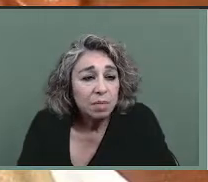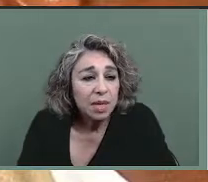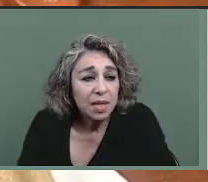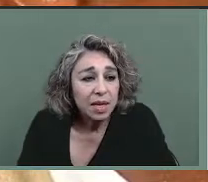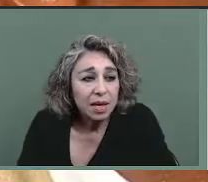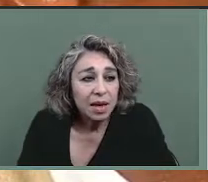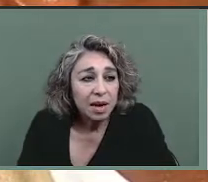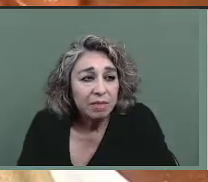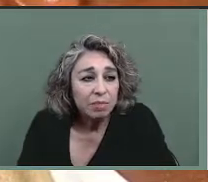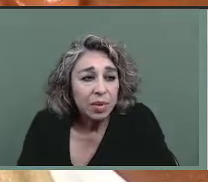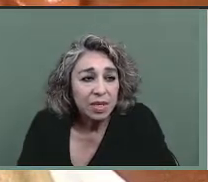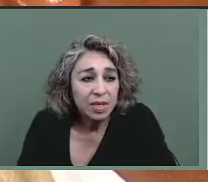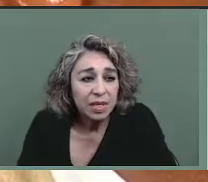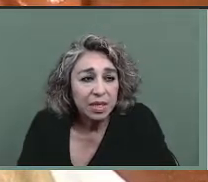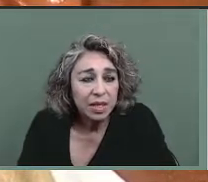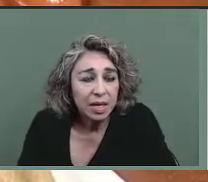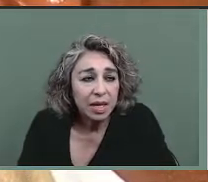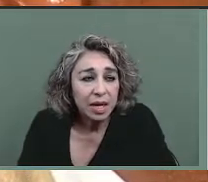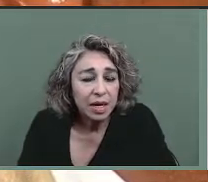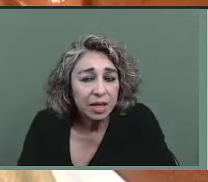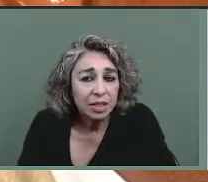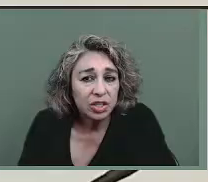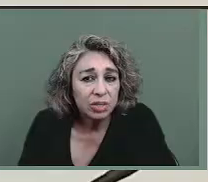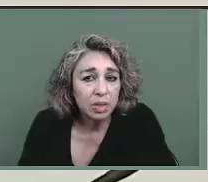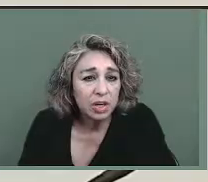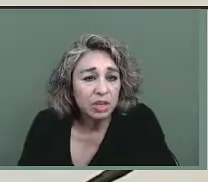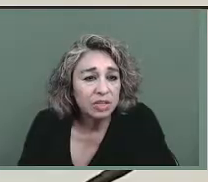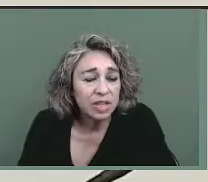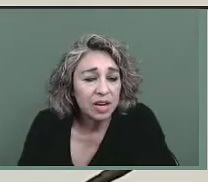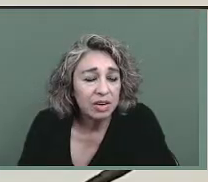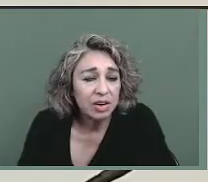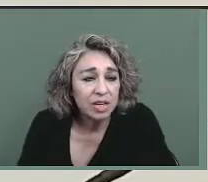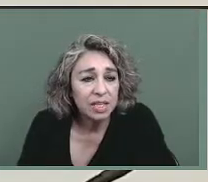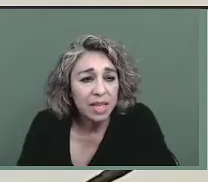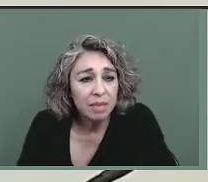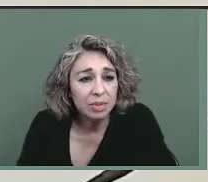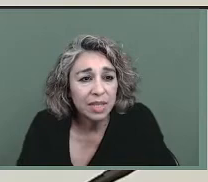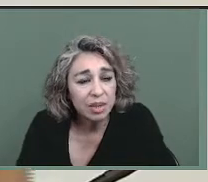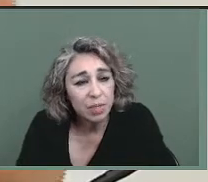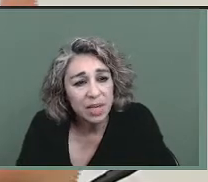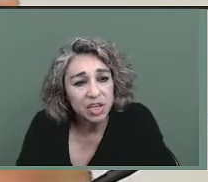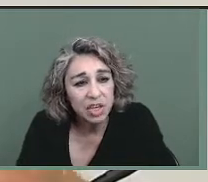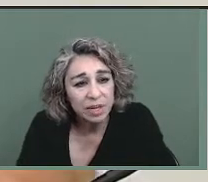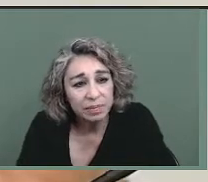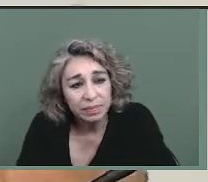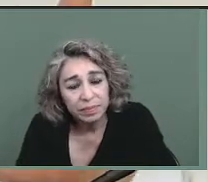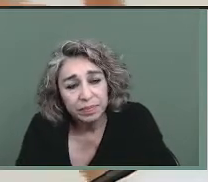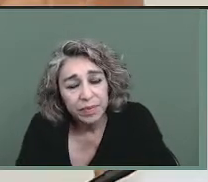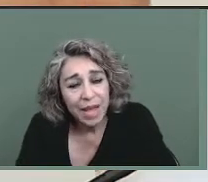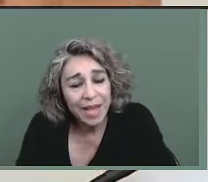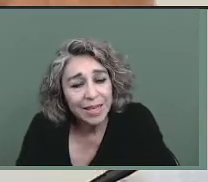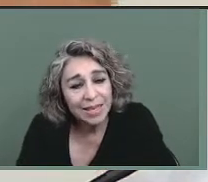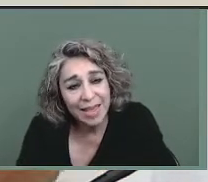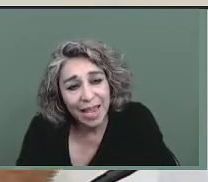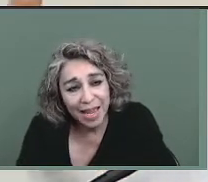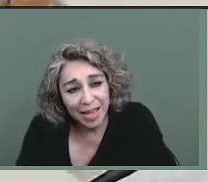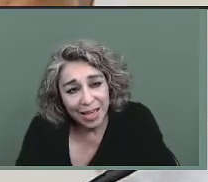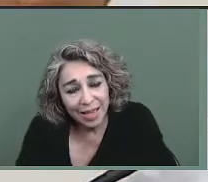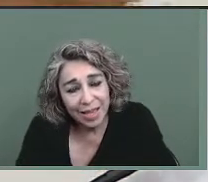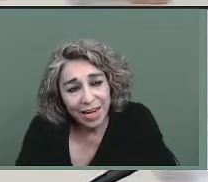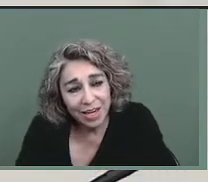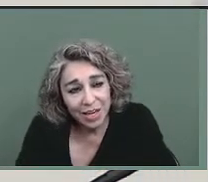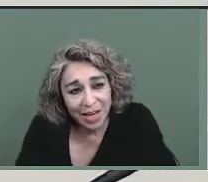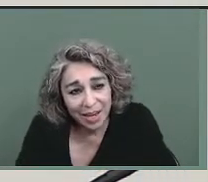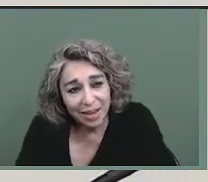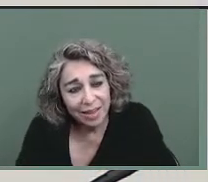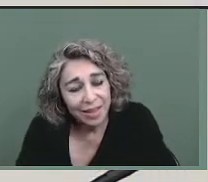1 million of boys and girls that are disabled get their pension. I can say